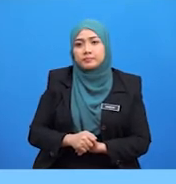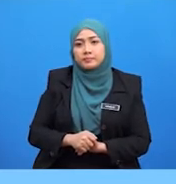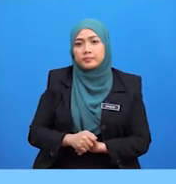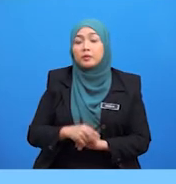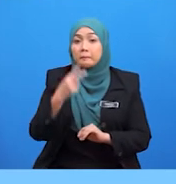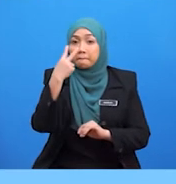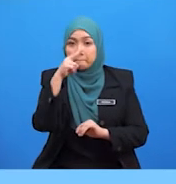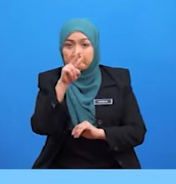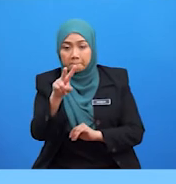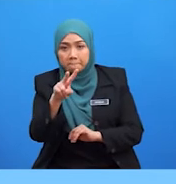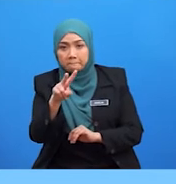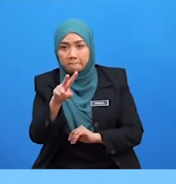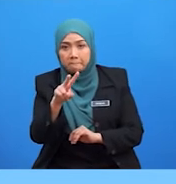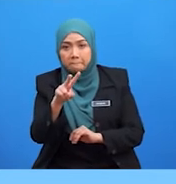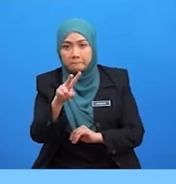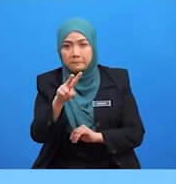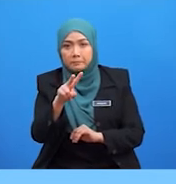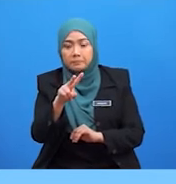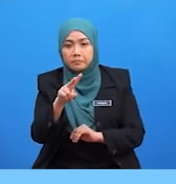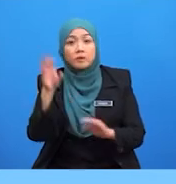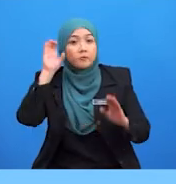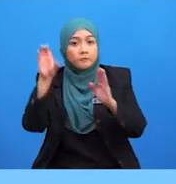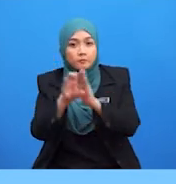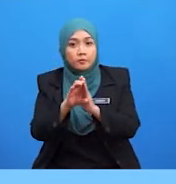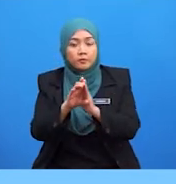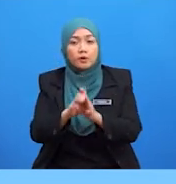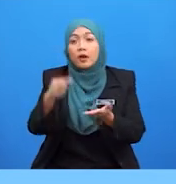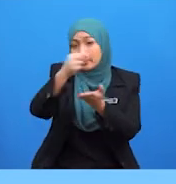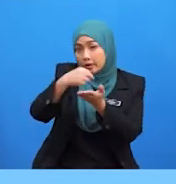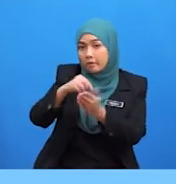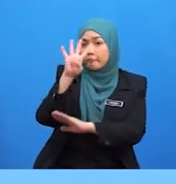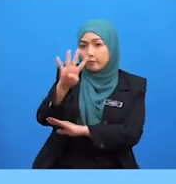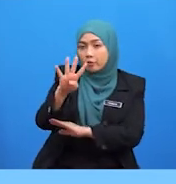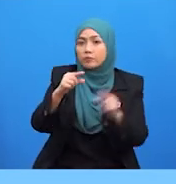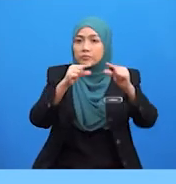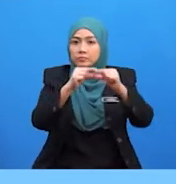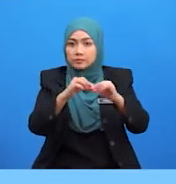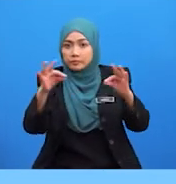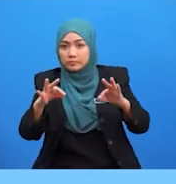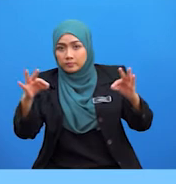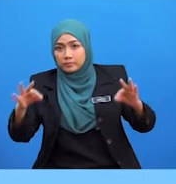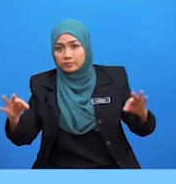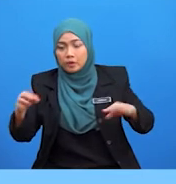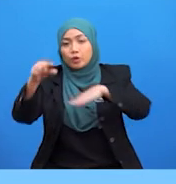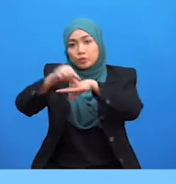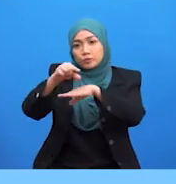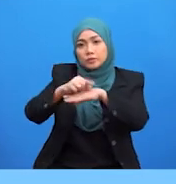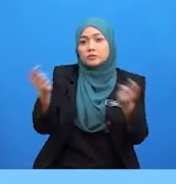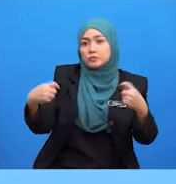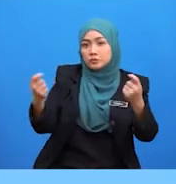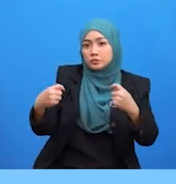For this task, you will have to write at least 4 sentences using